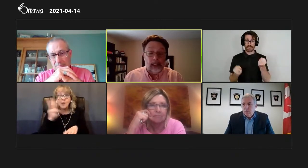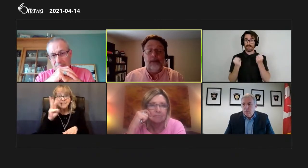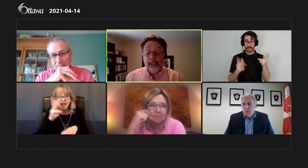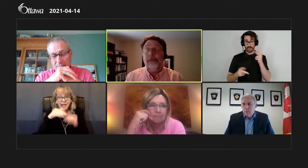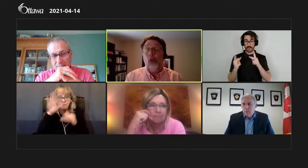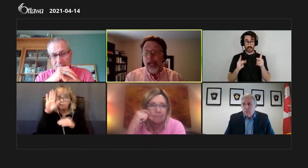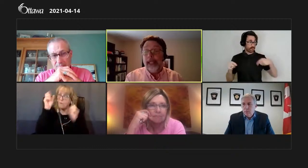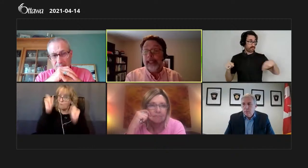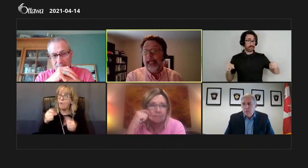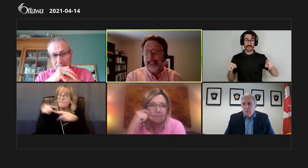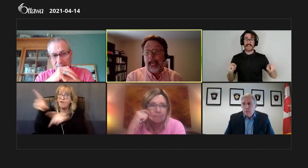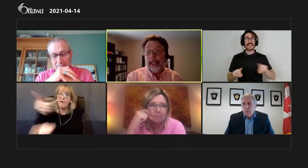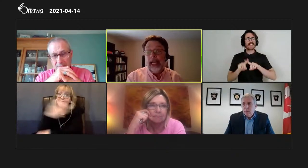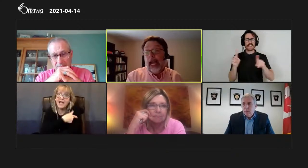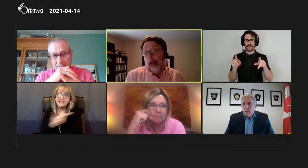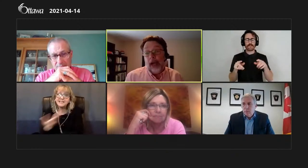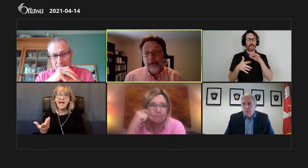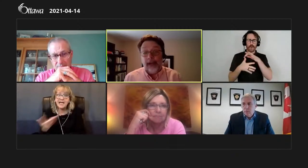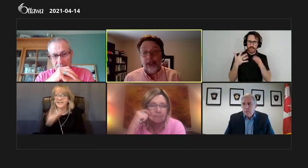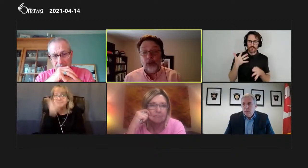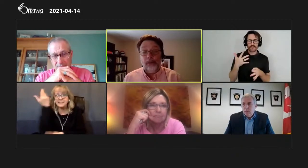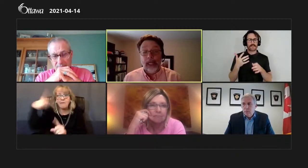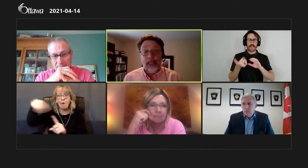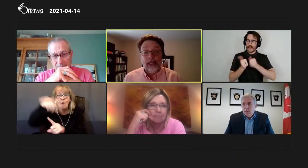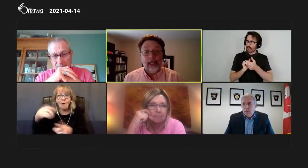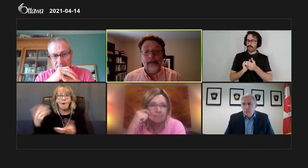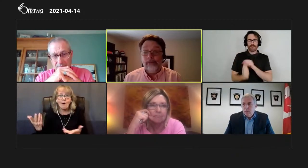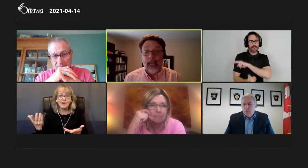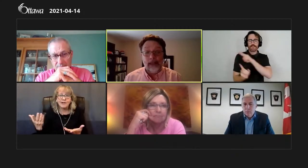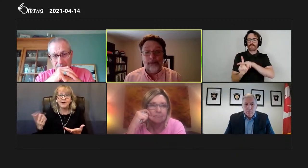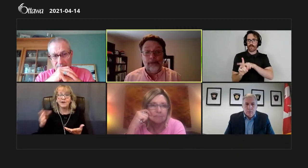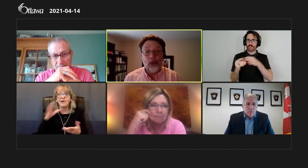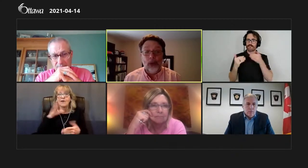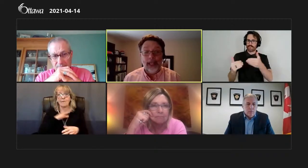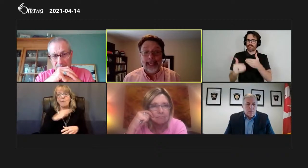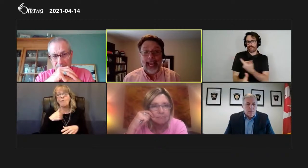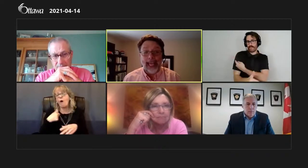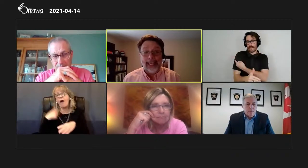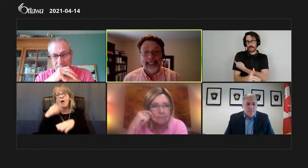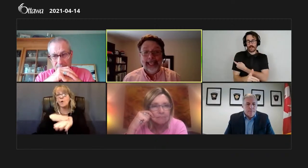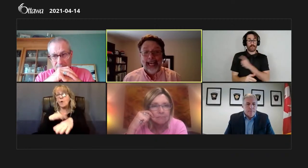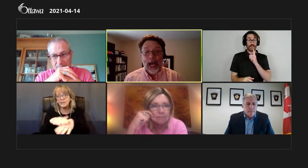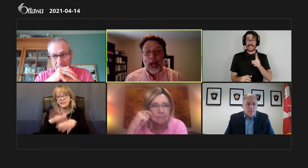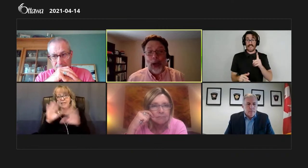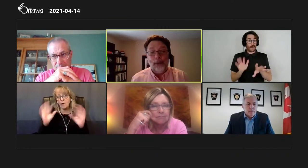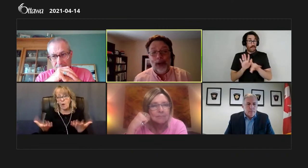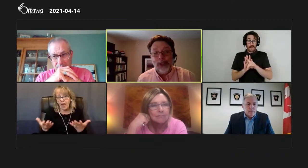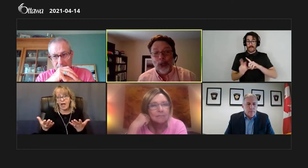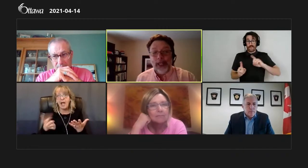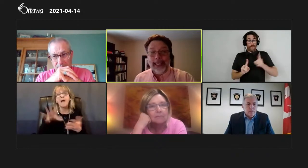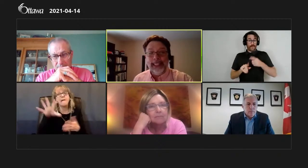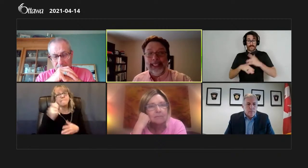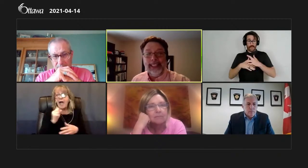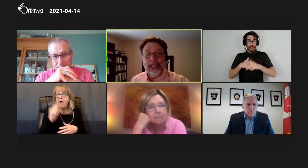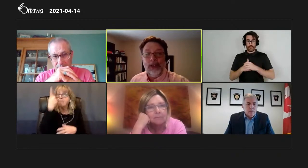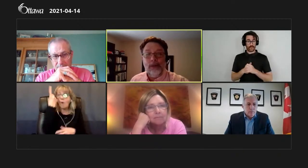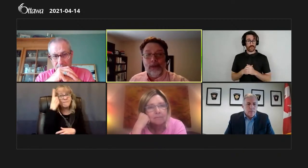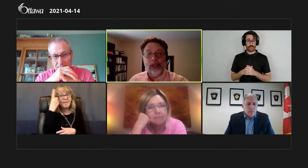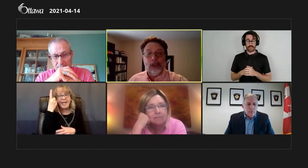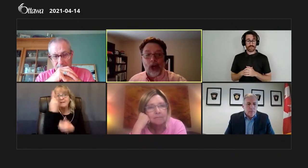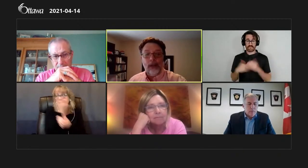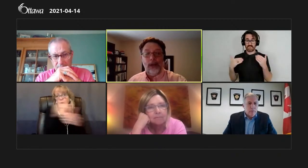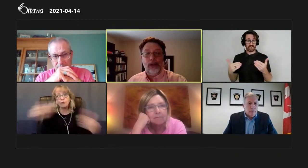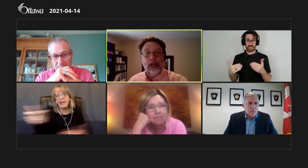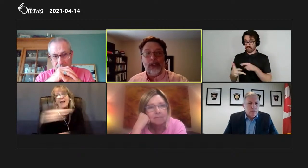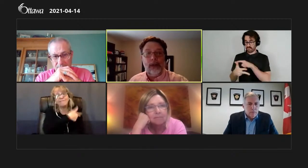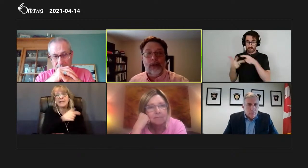fortunately, different ways they can get it. And my advice would be get the first one that you can. But Tony can maybe, you know,